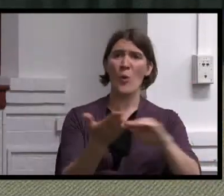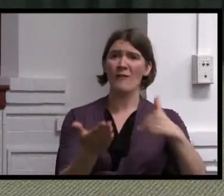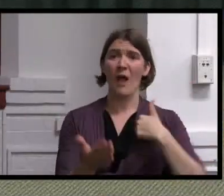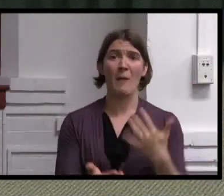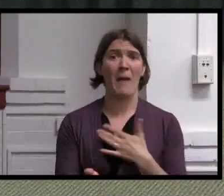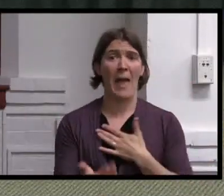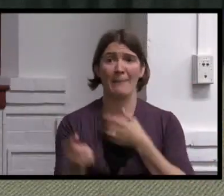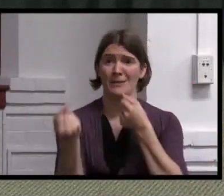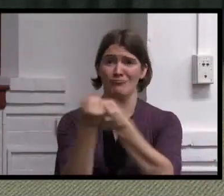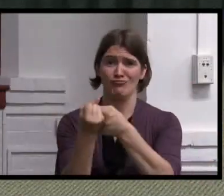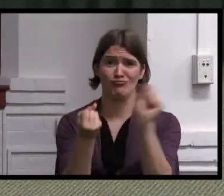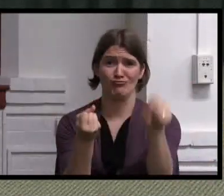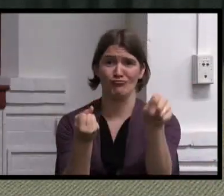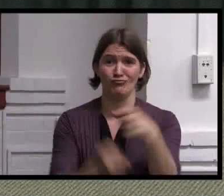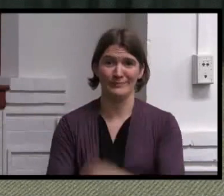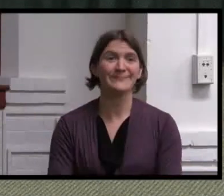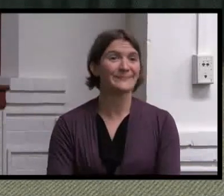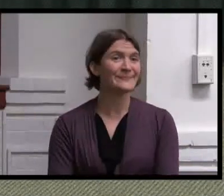do.